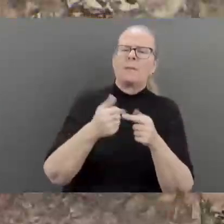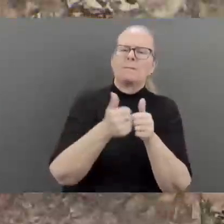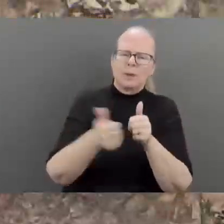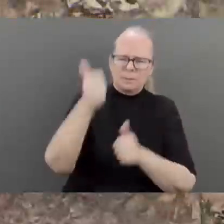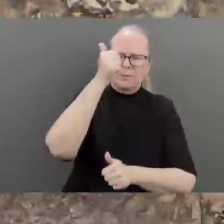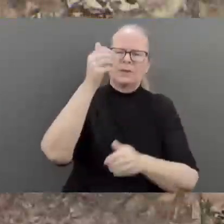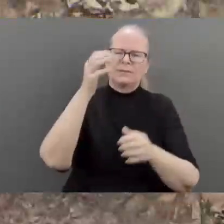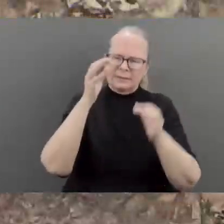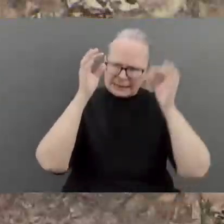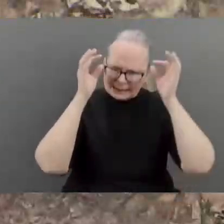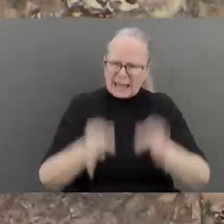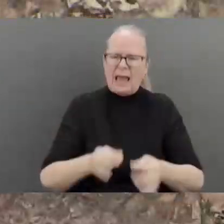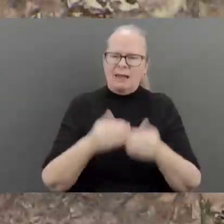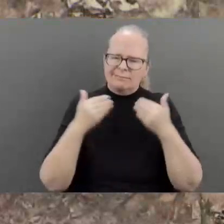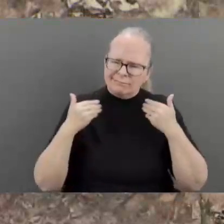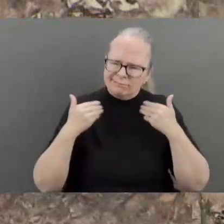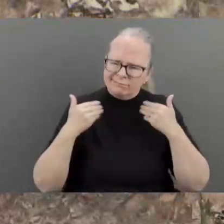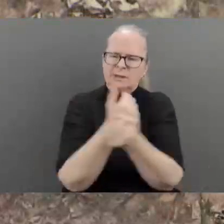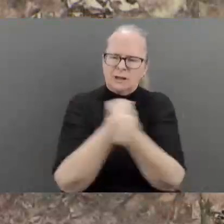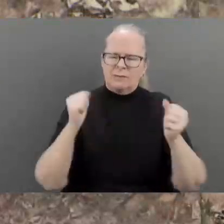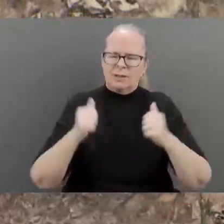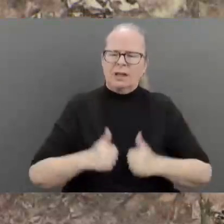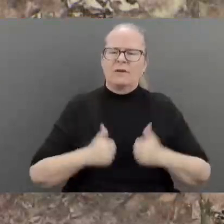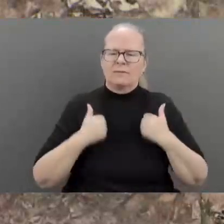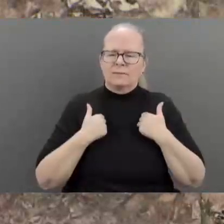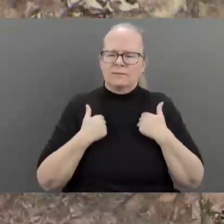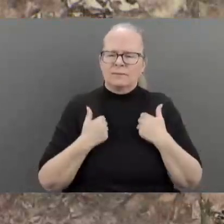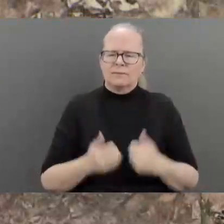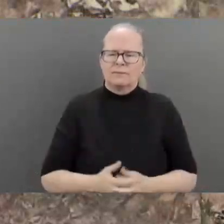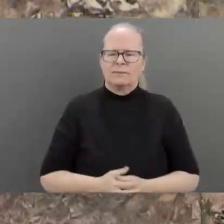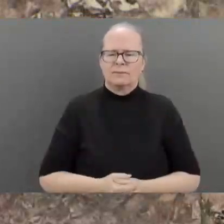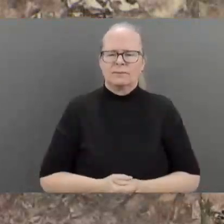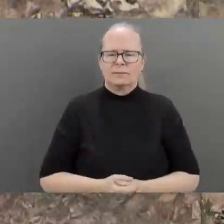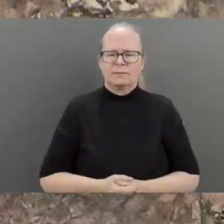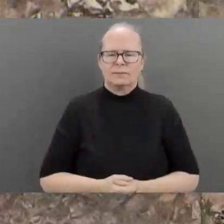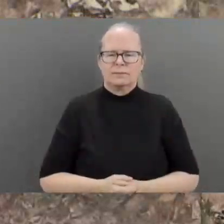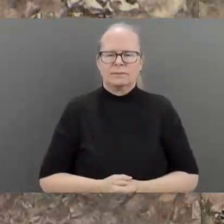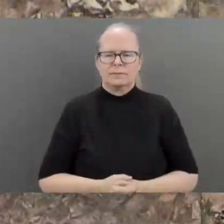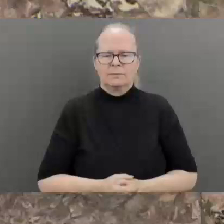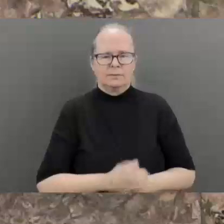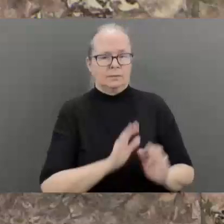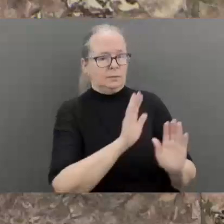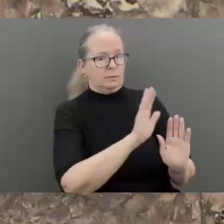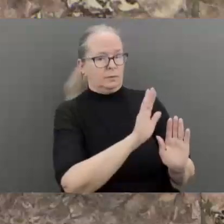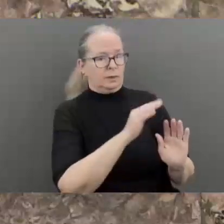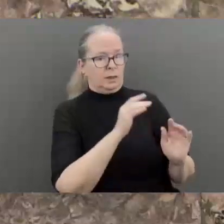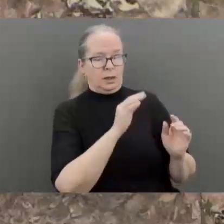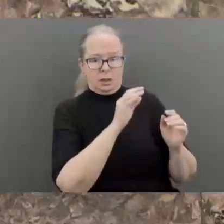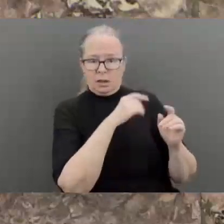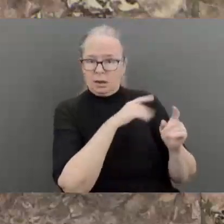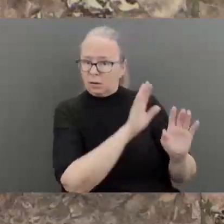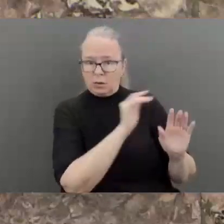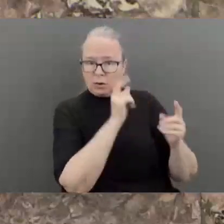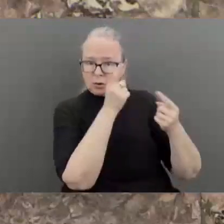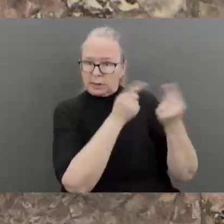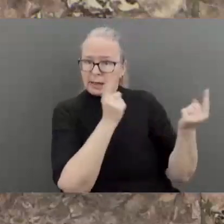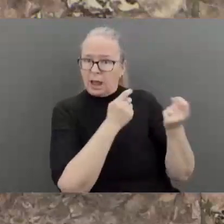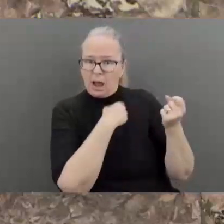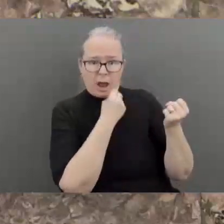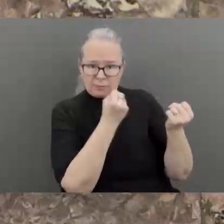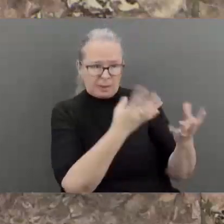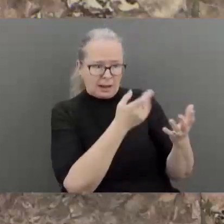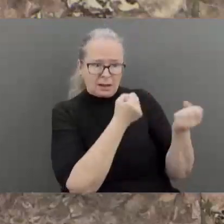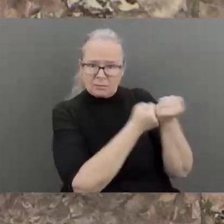and I don't disagree with the member at all about all of the supports that he has listed, and that is why this government will continue to add new resources, as we